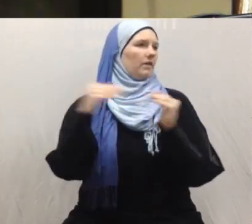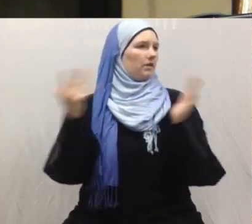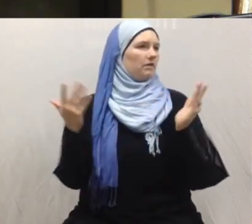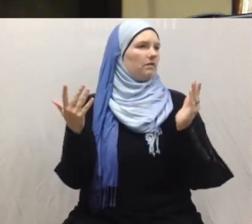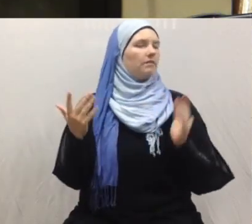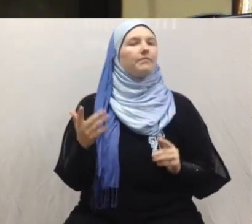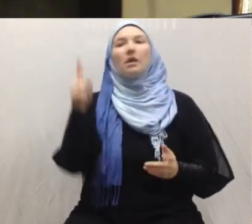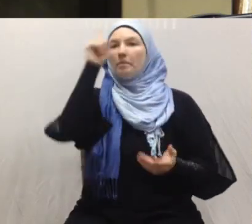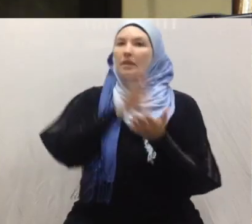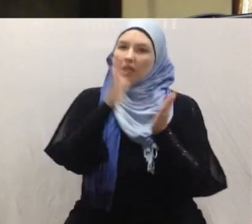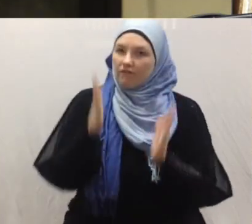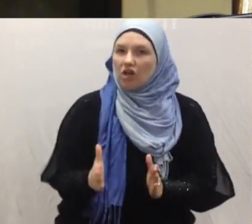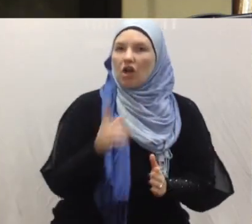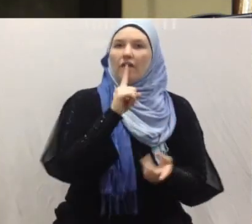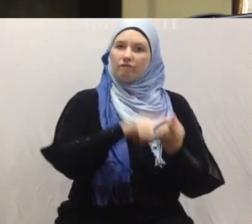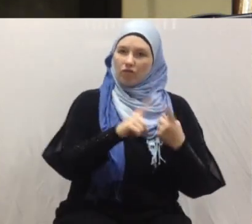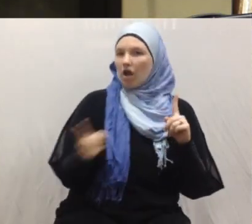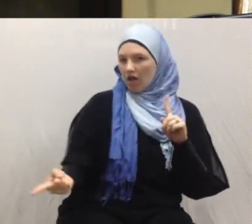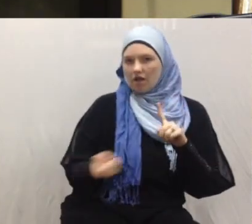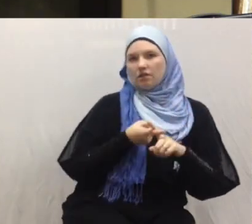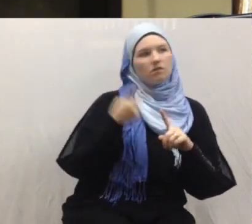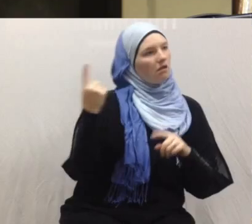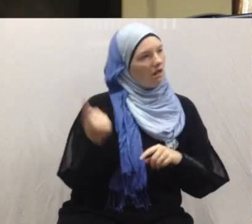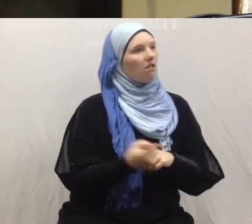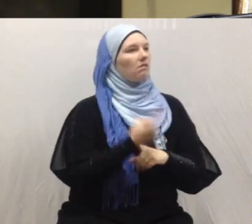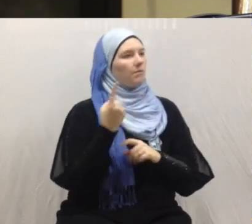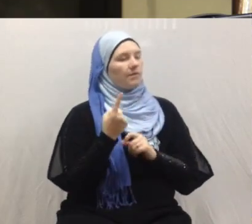Believers are friends one to the other,